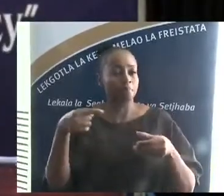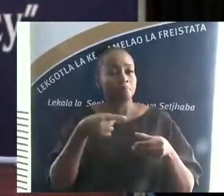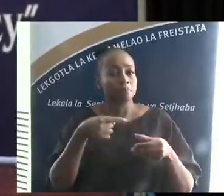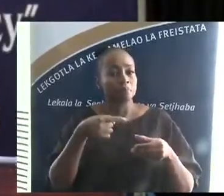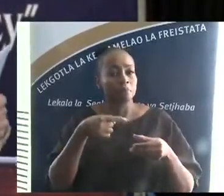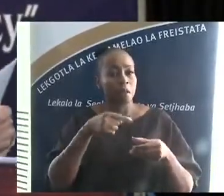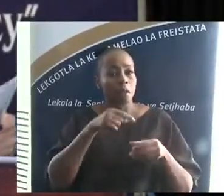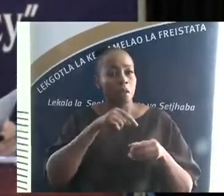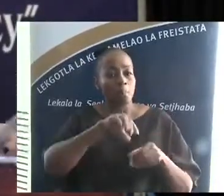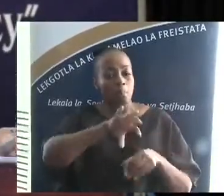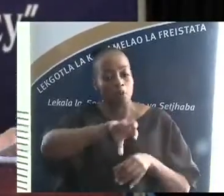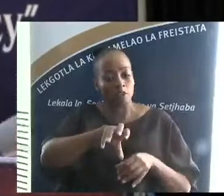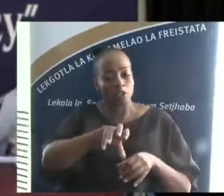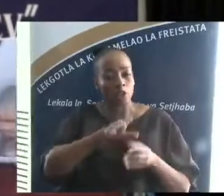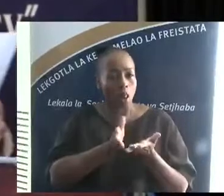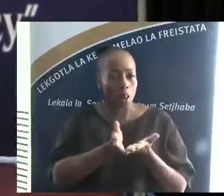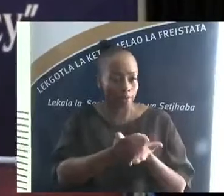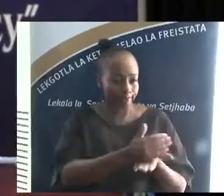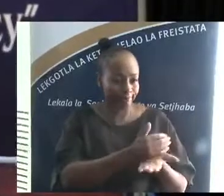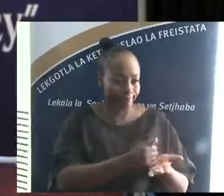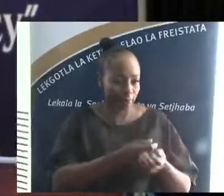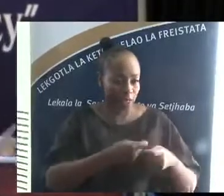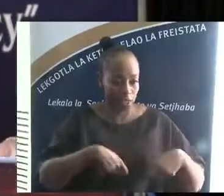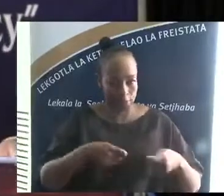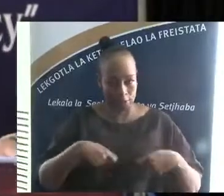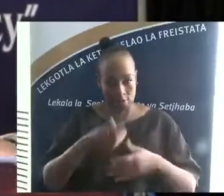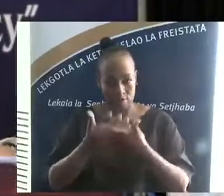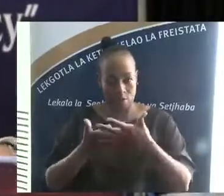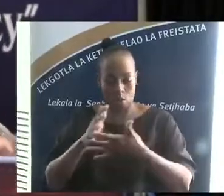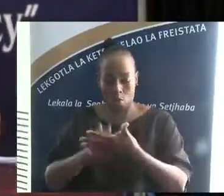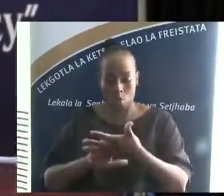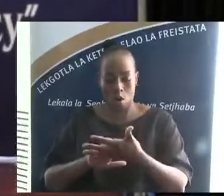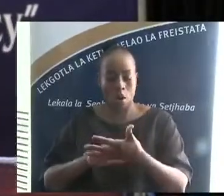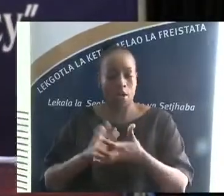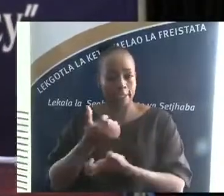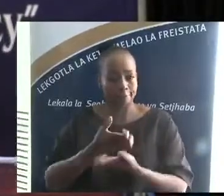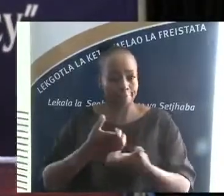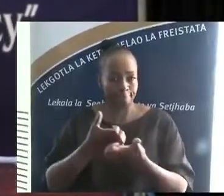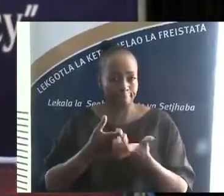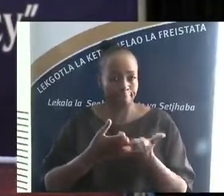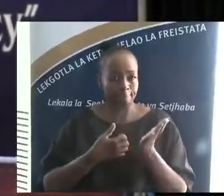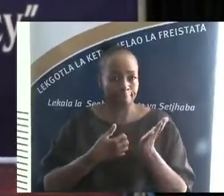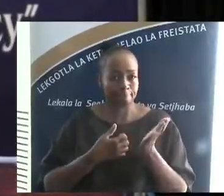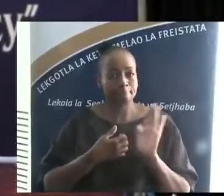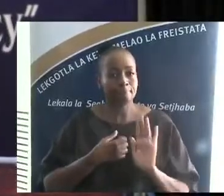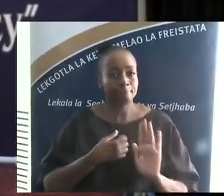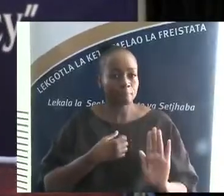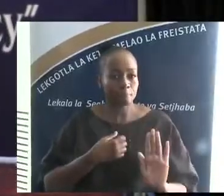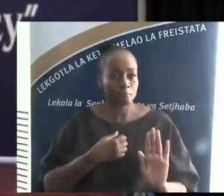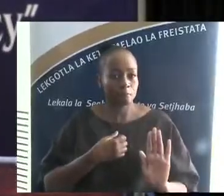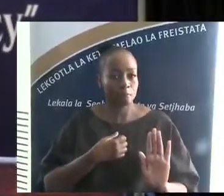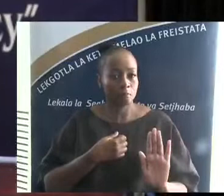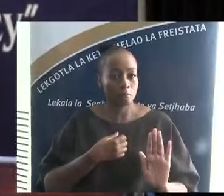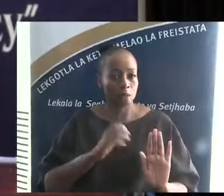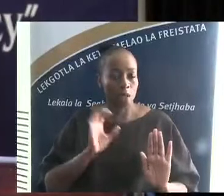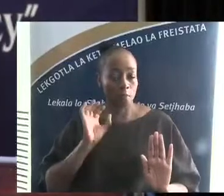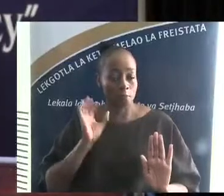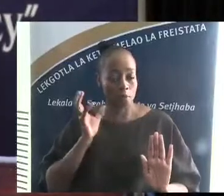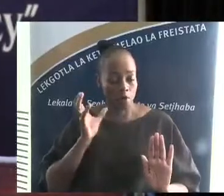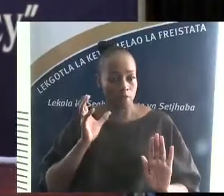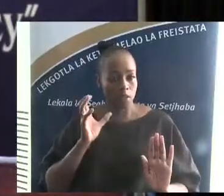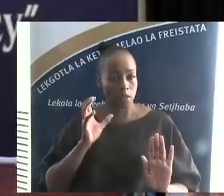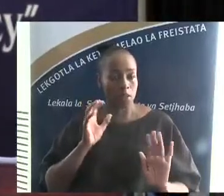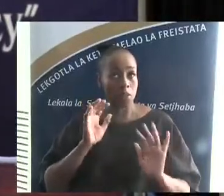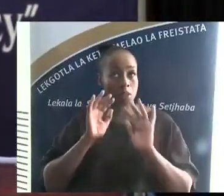the Provincial Revenue and Expenditure Framework, and the Economic Outlook for and behalf of this province. May